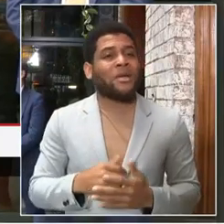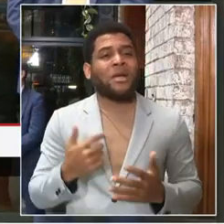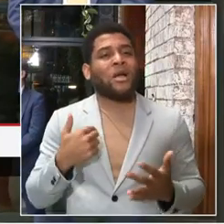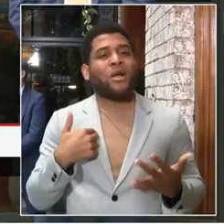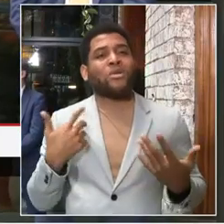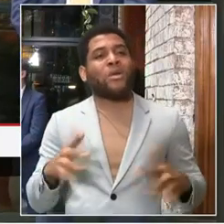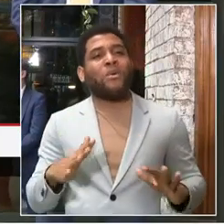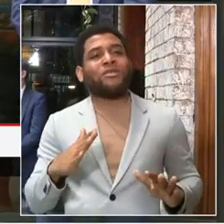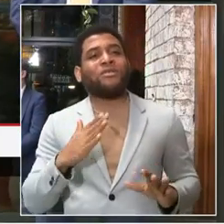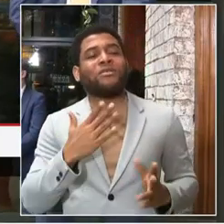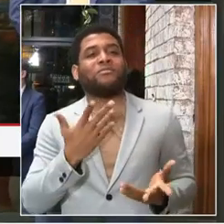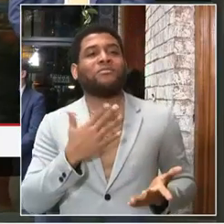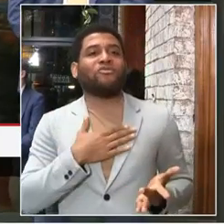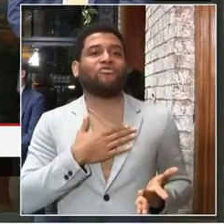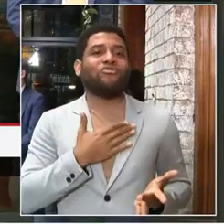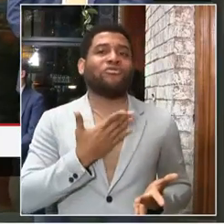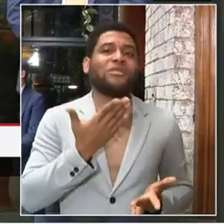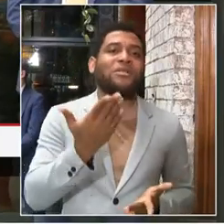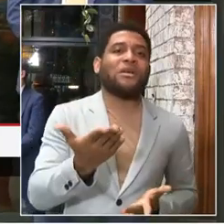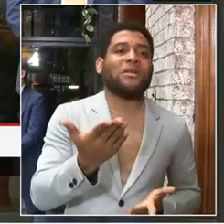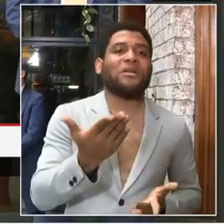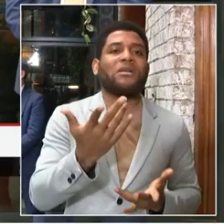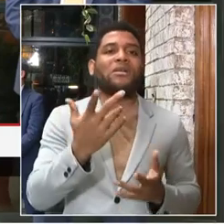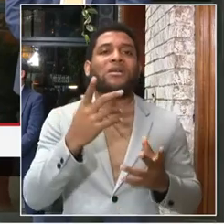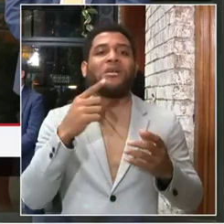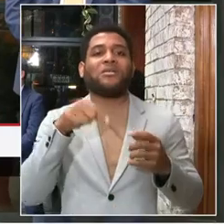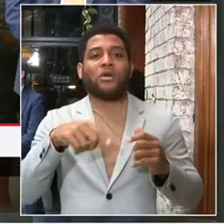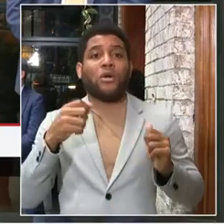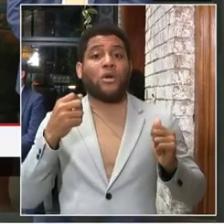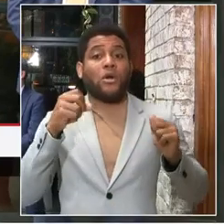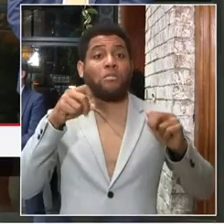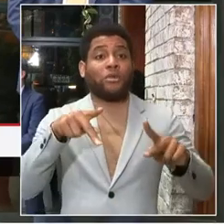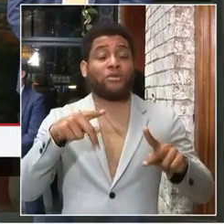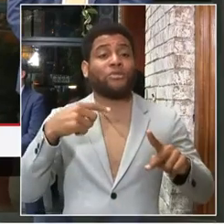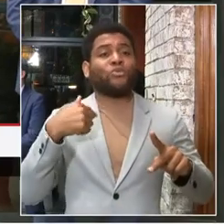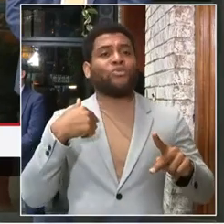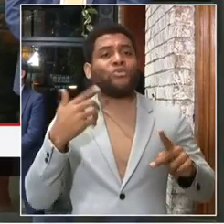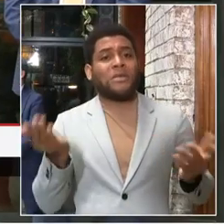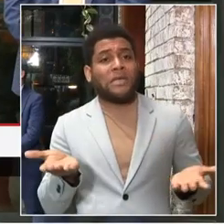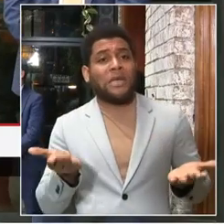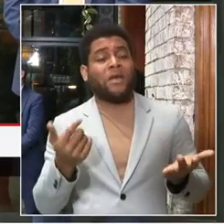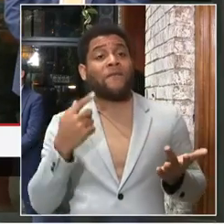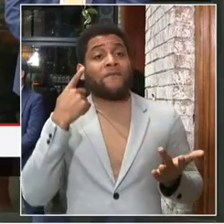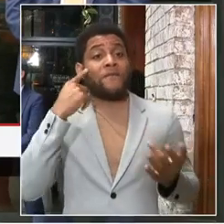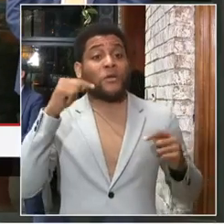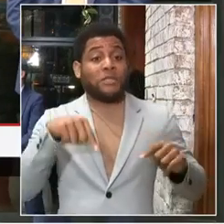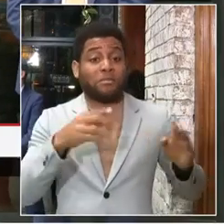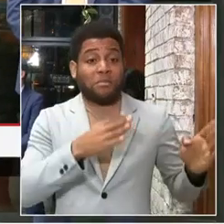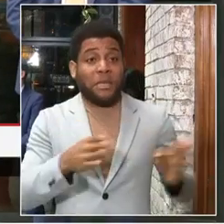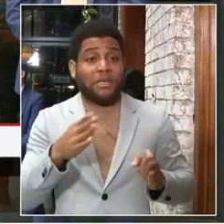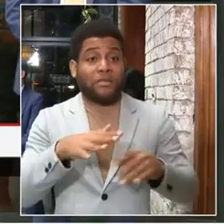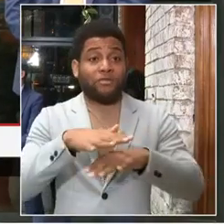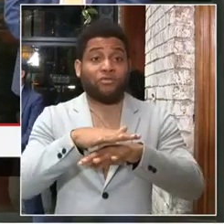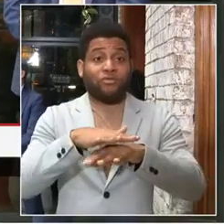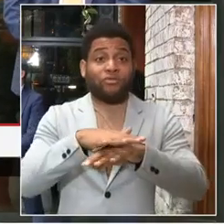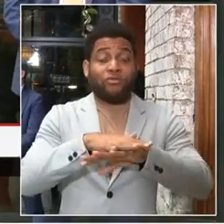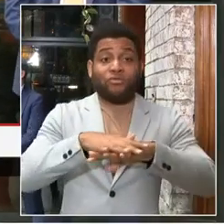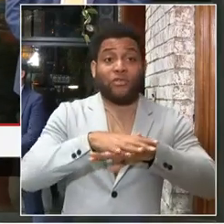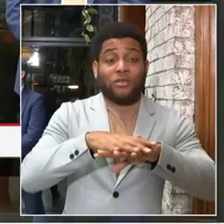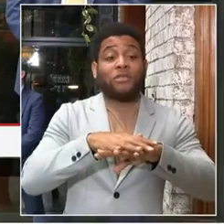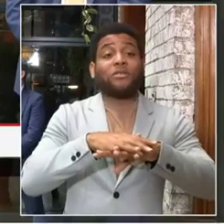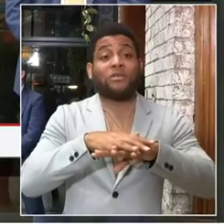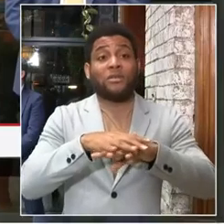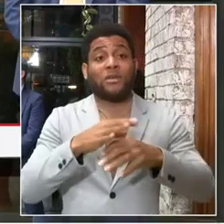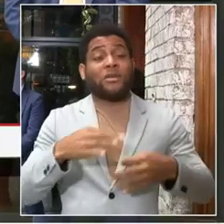that the opportunity here in this planning area is significant. This